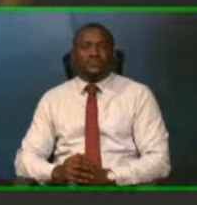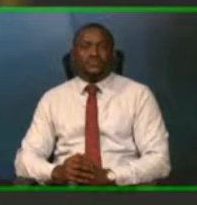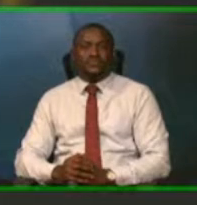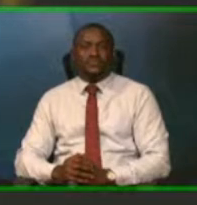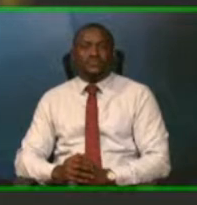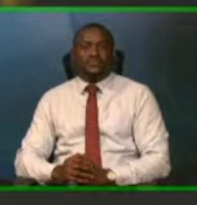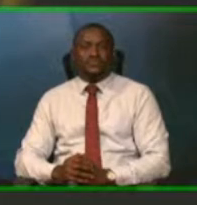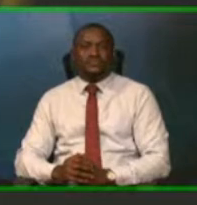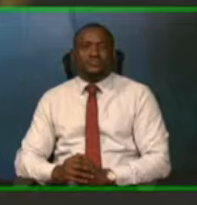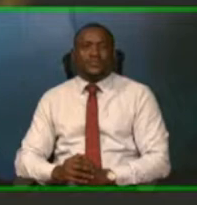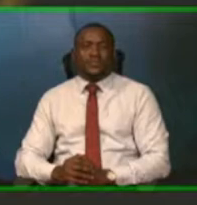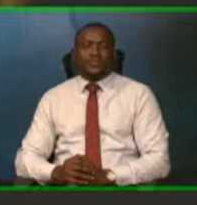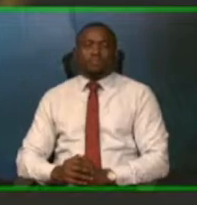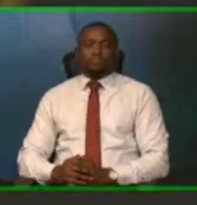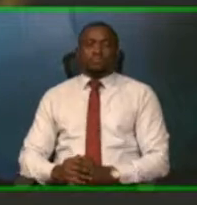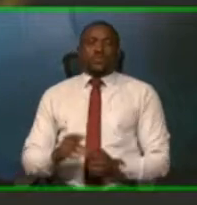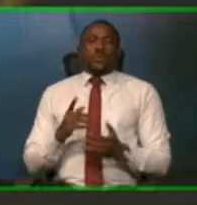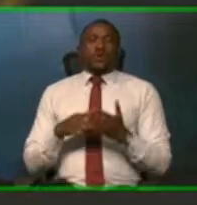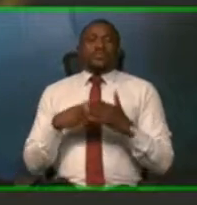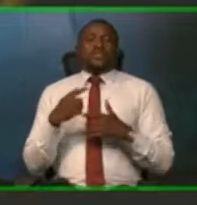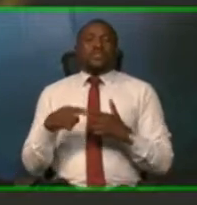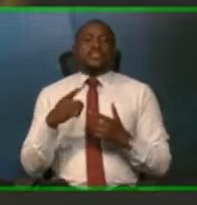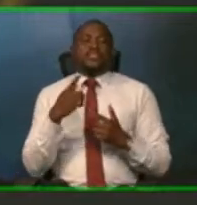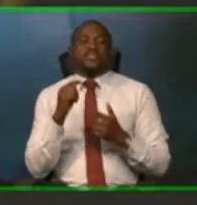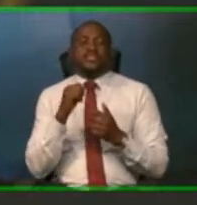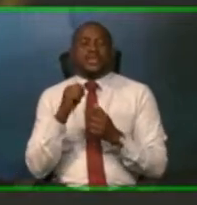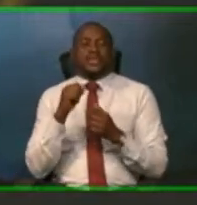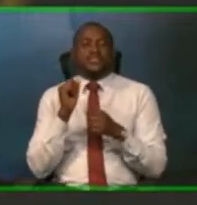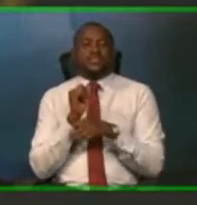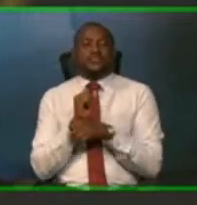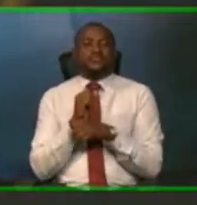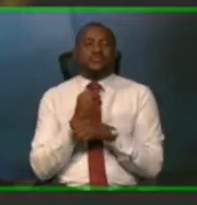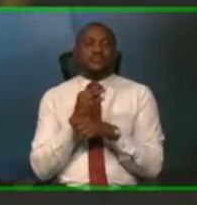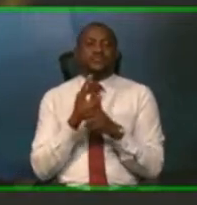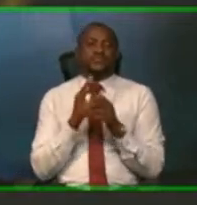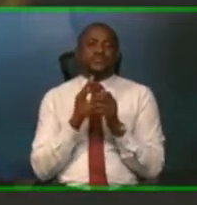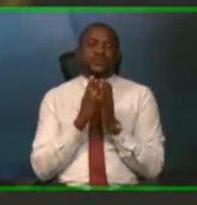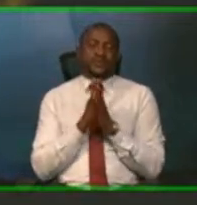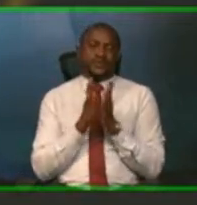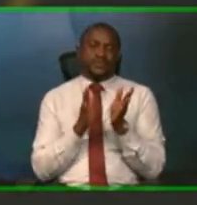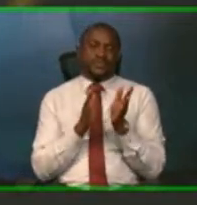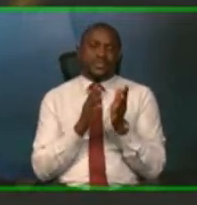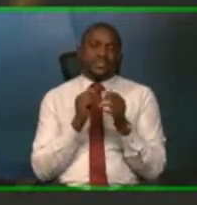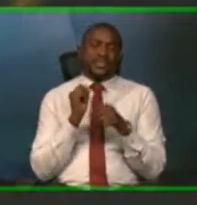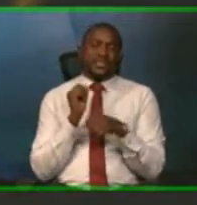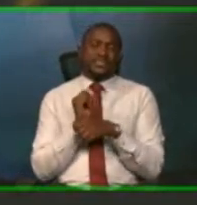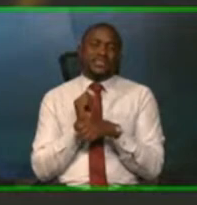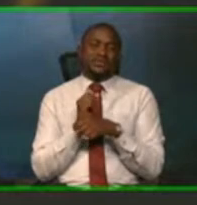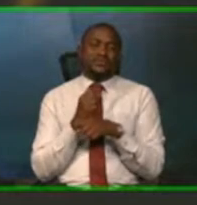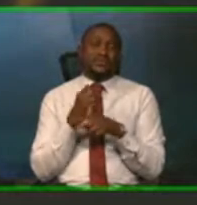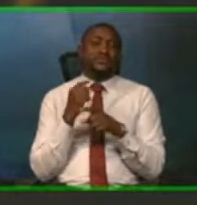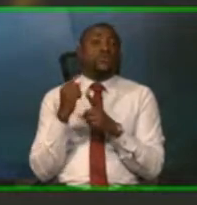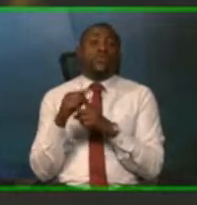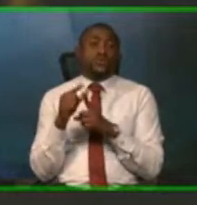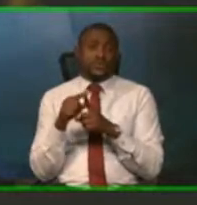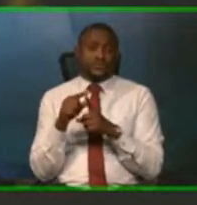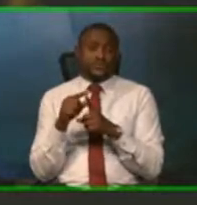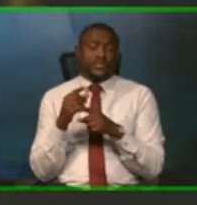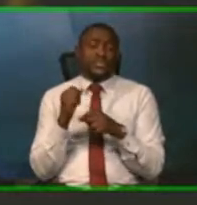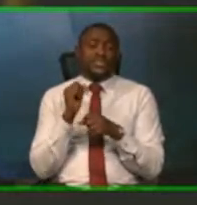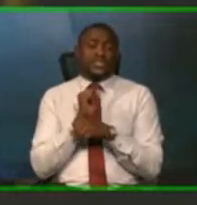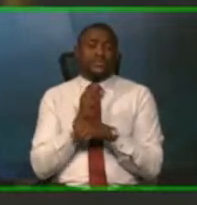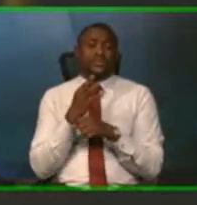Let's wrap up. What then is the assignment of prayer? The assignment of the word.